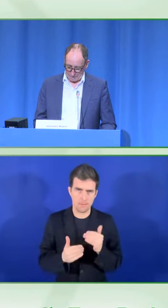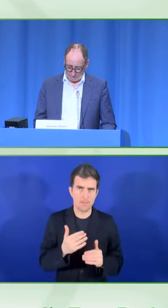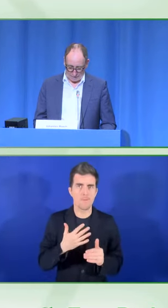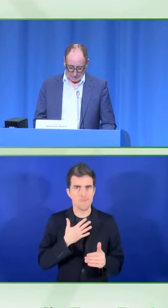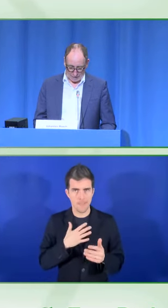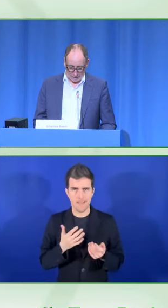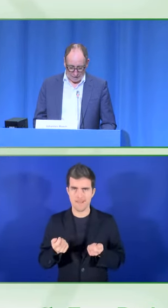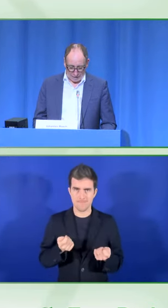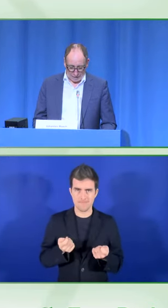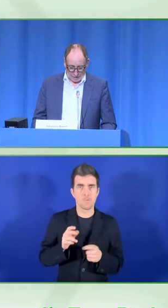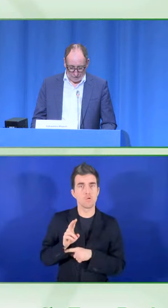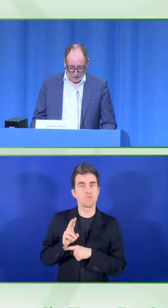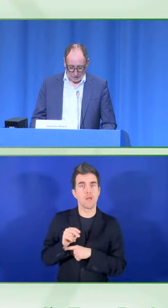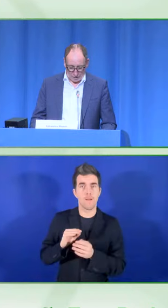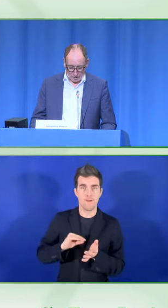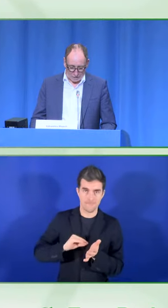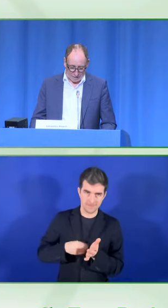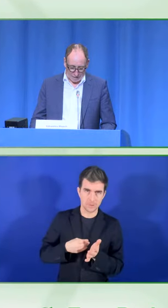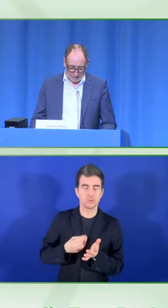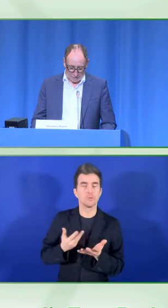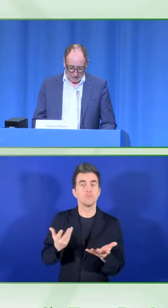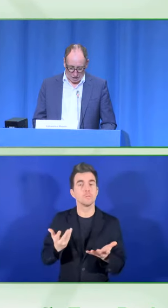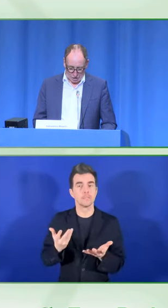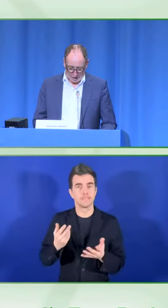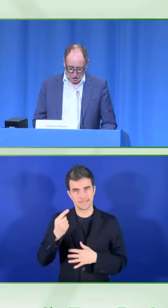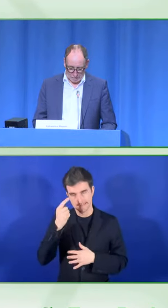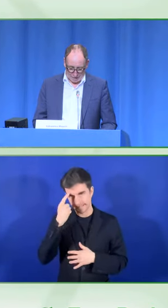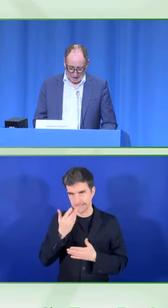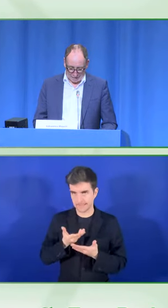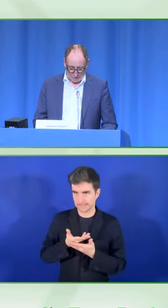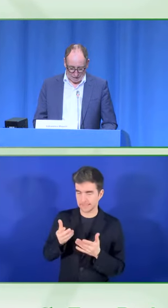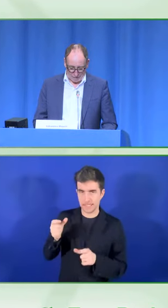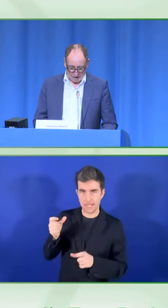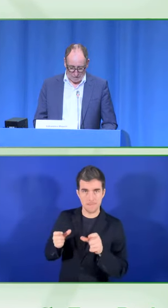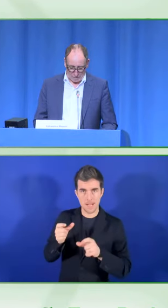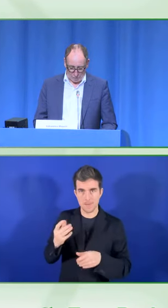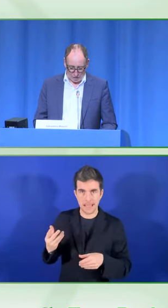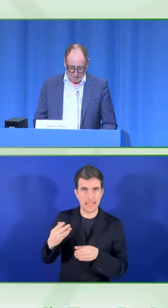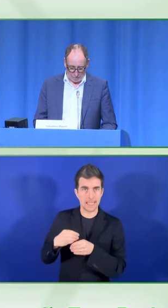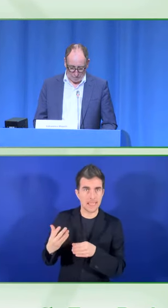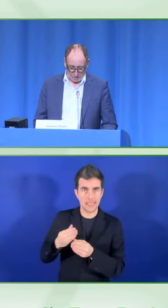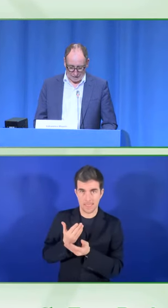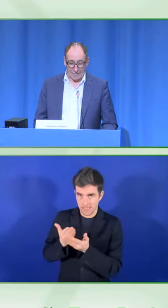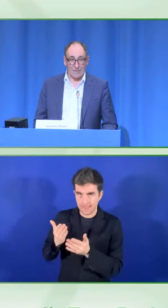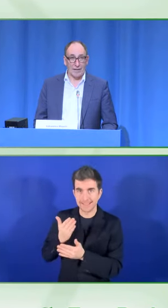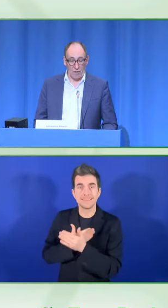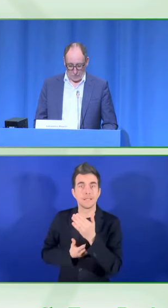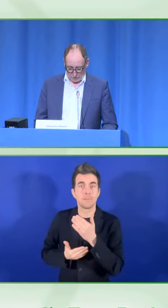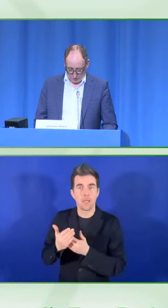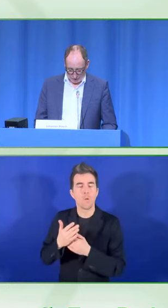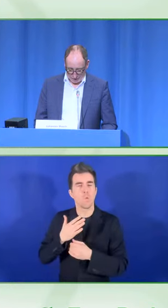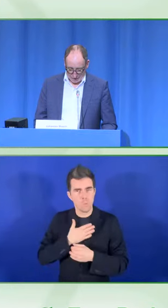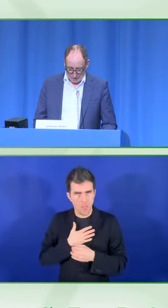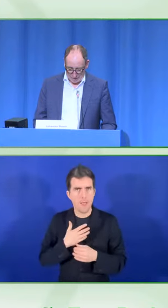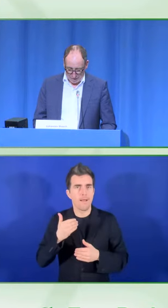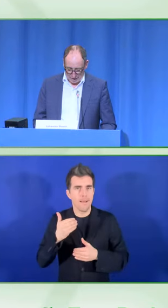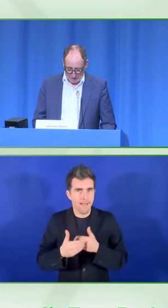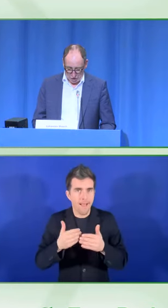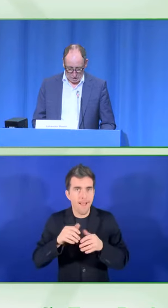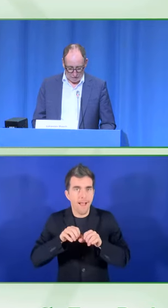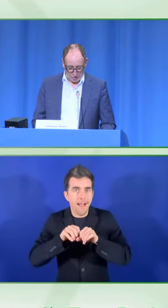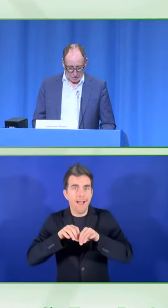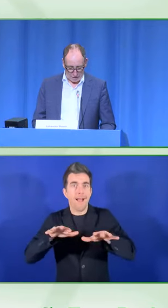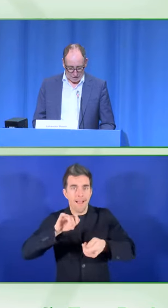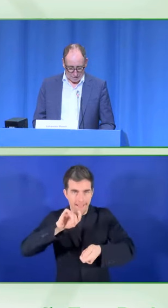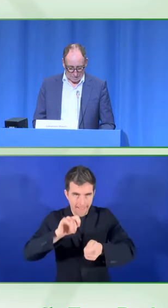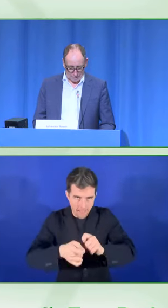phase. The contents of the National Action Plan have become even more important as they offer